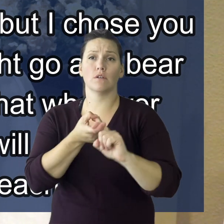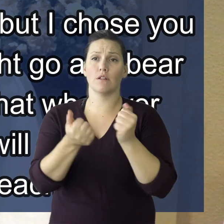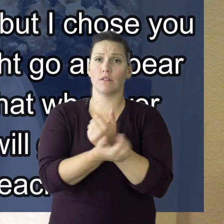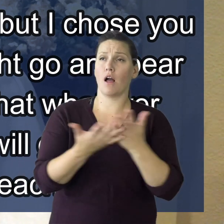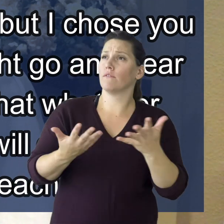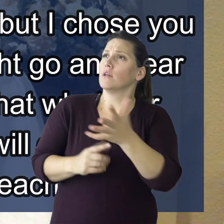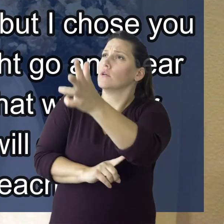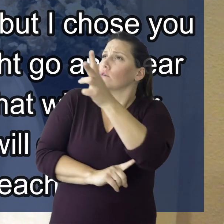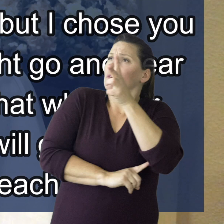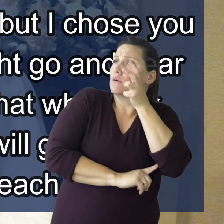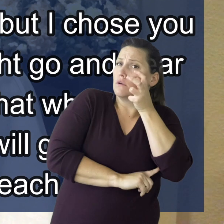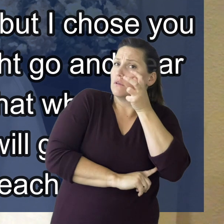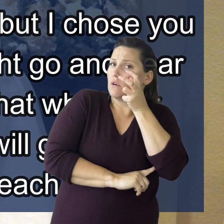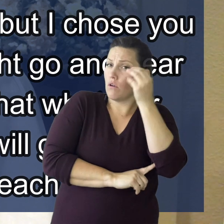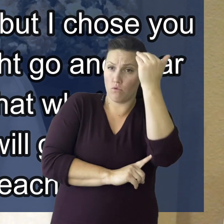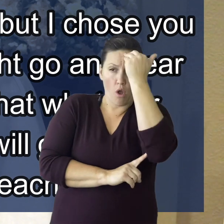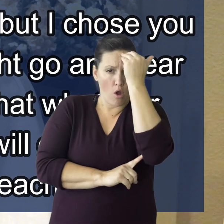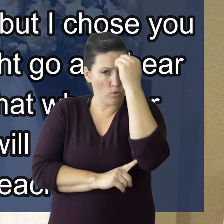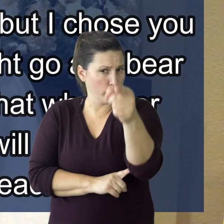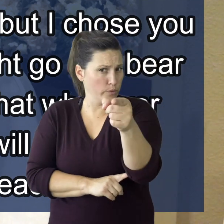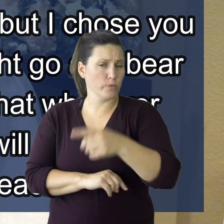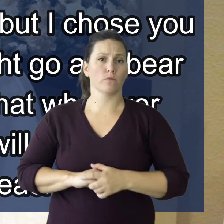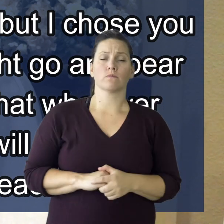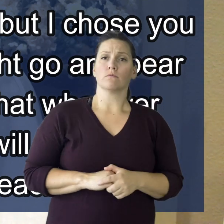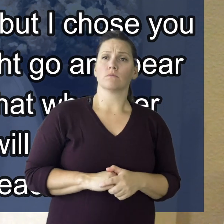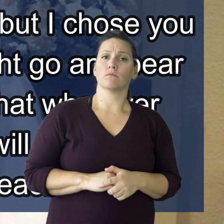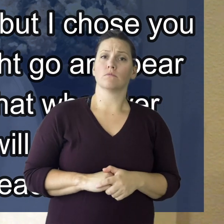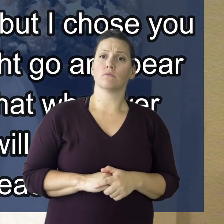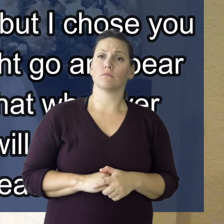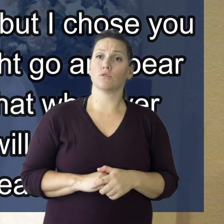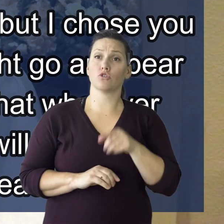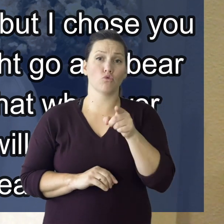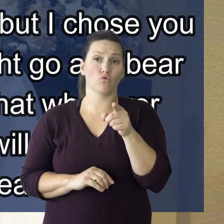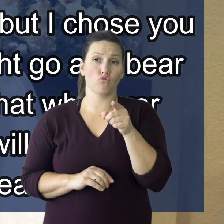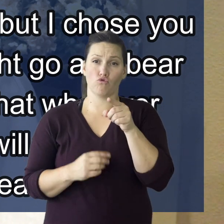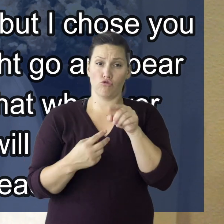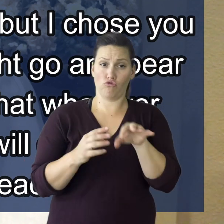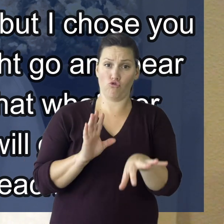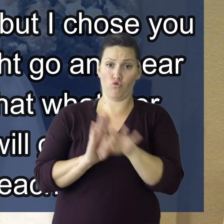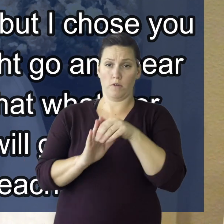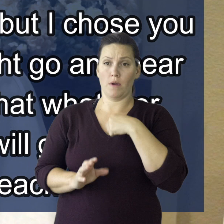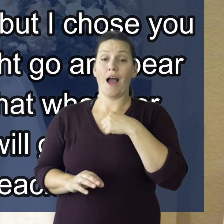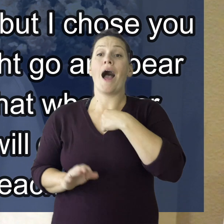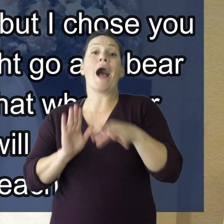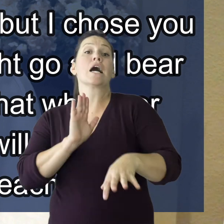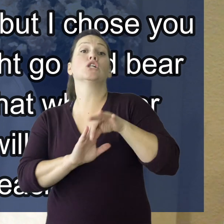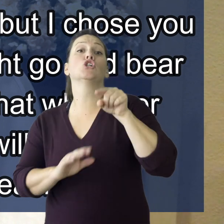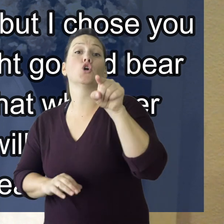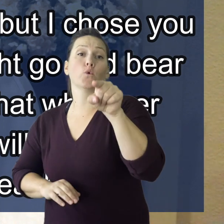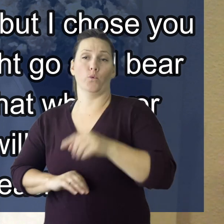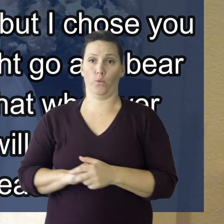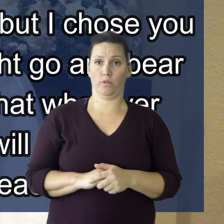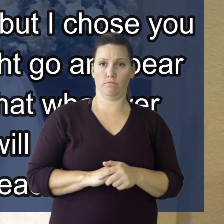for everything I learned from my Father, I have made known to you. You did not choose me, but I chose